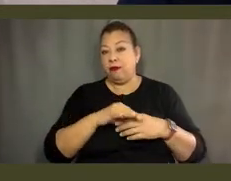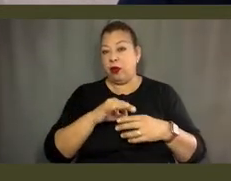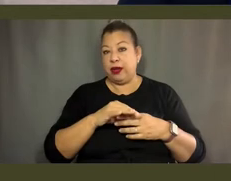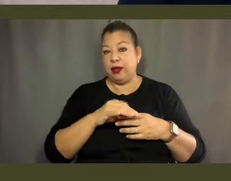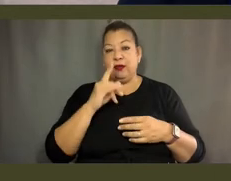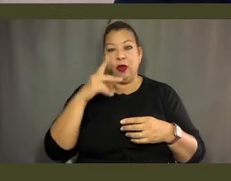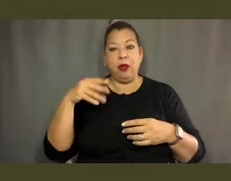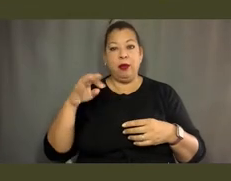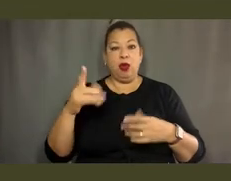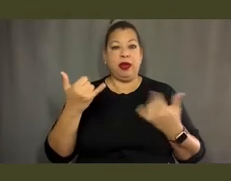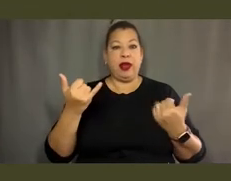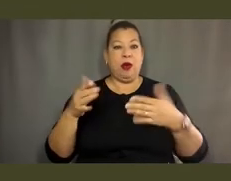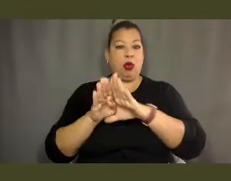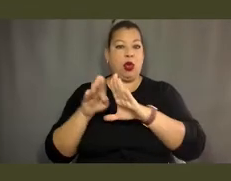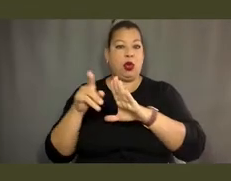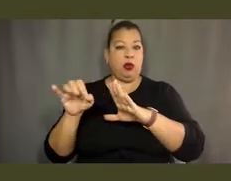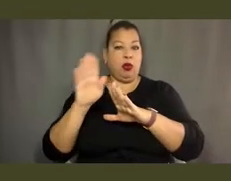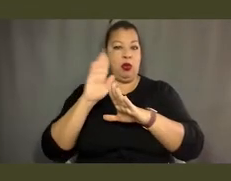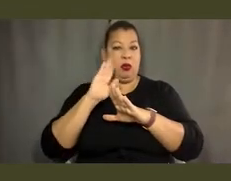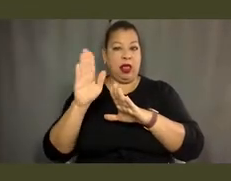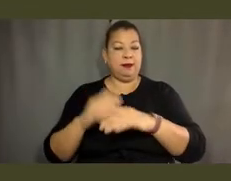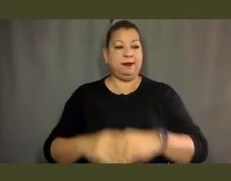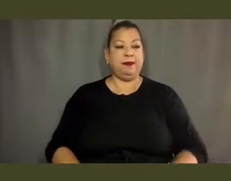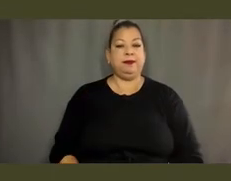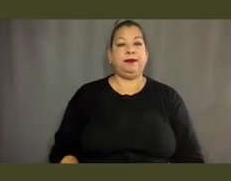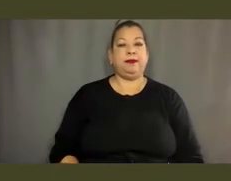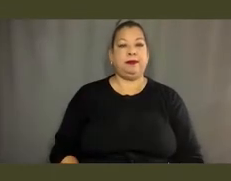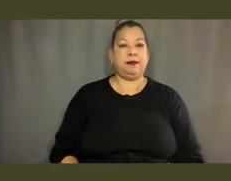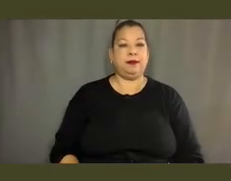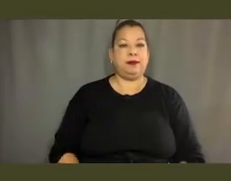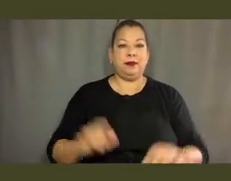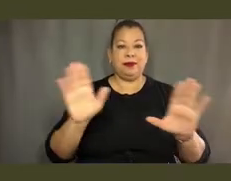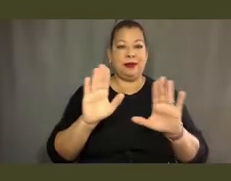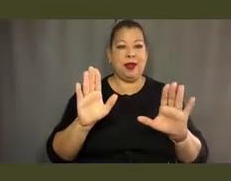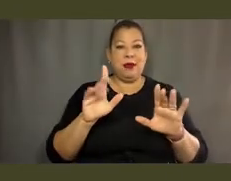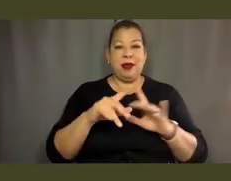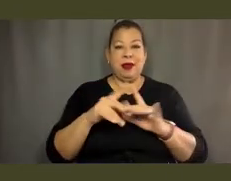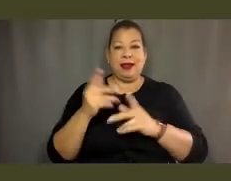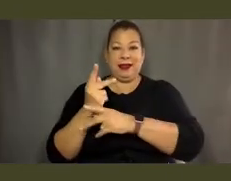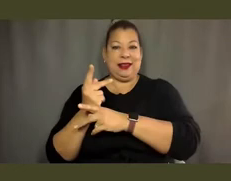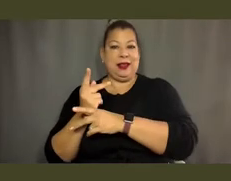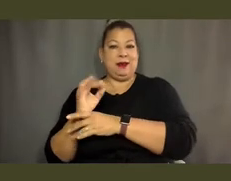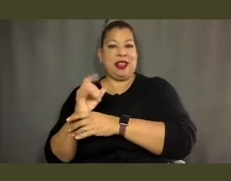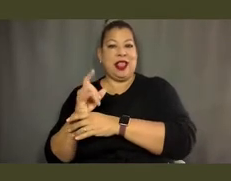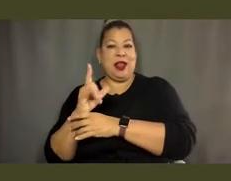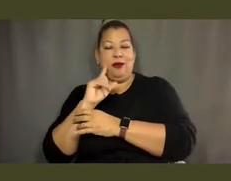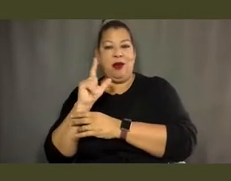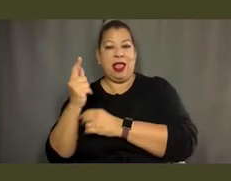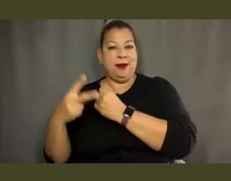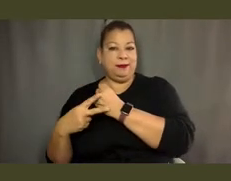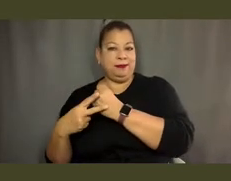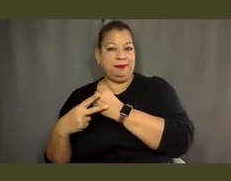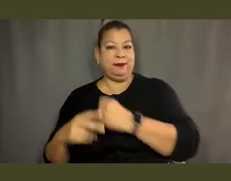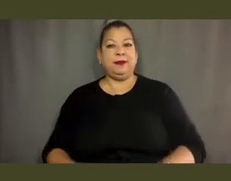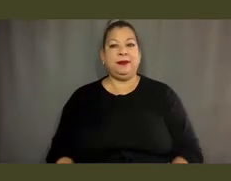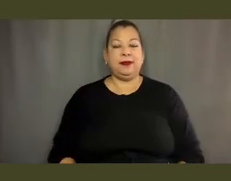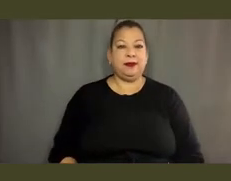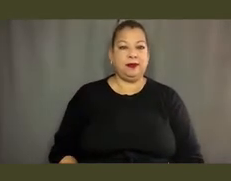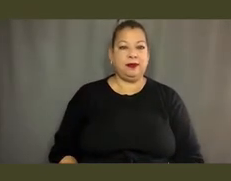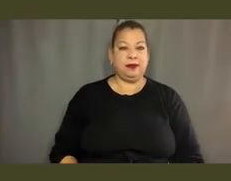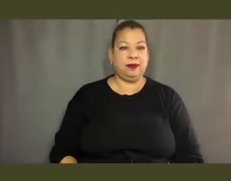it, but don't switch off Slido, because we'll be coming to plenty more soon. So as I